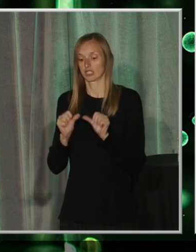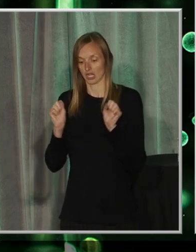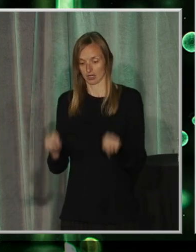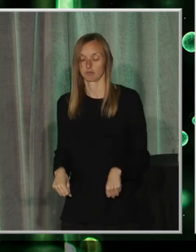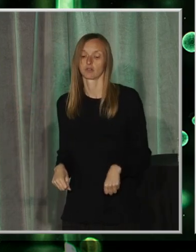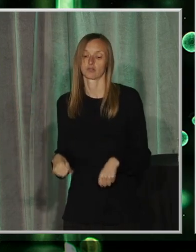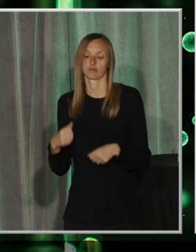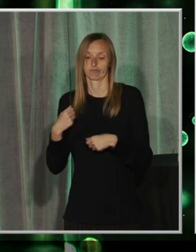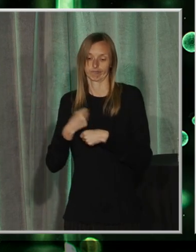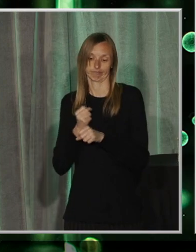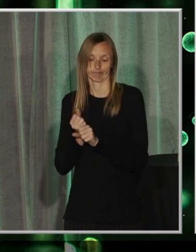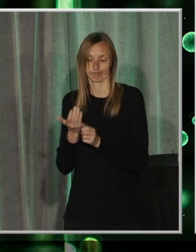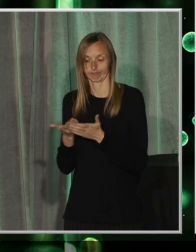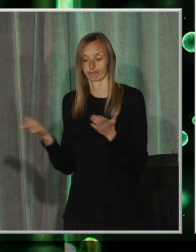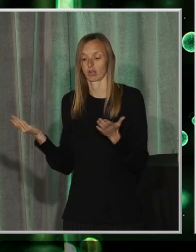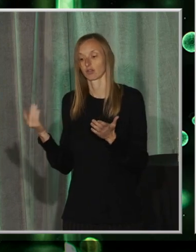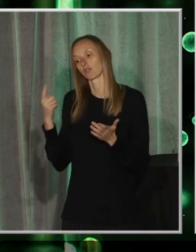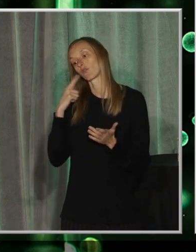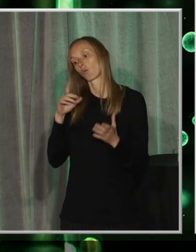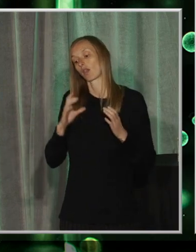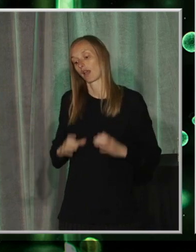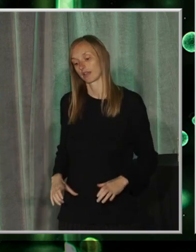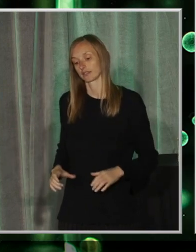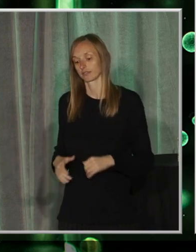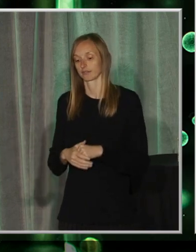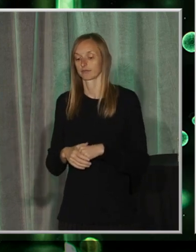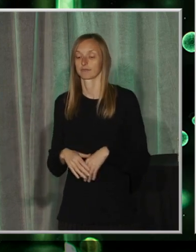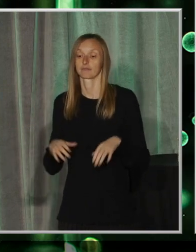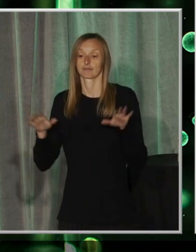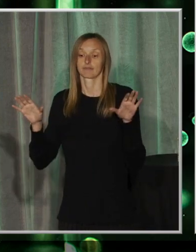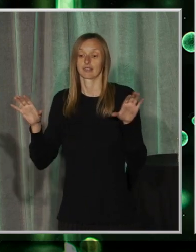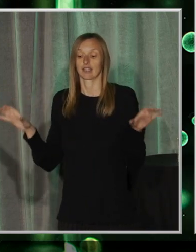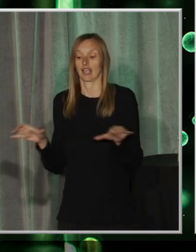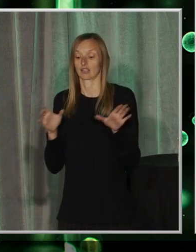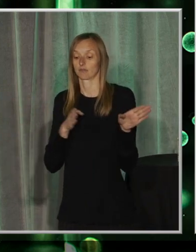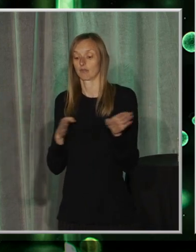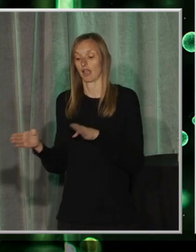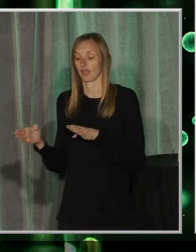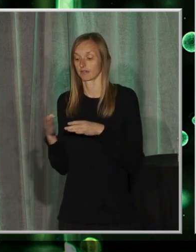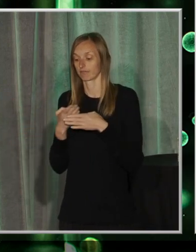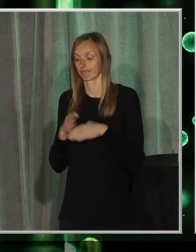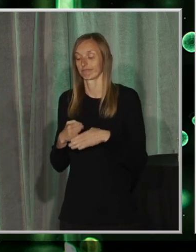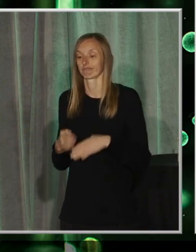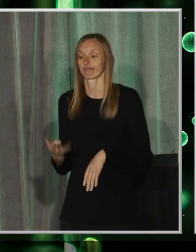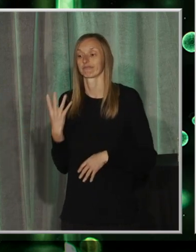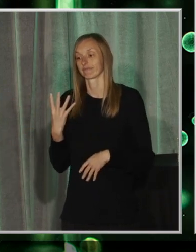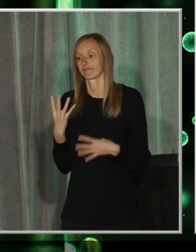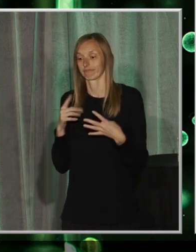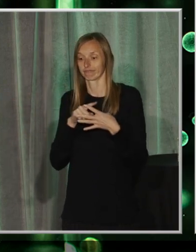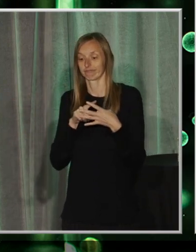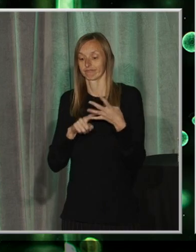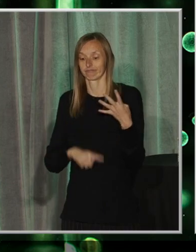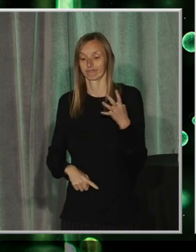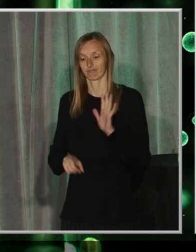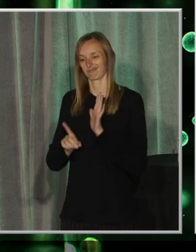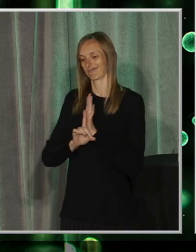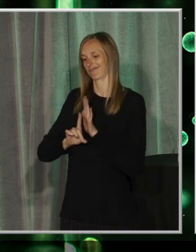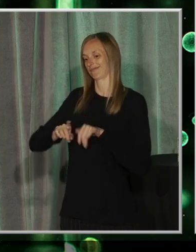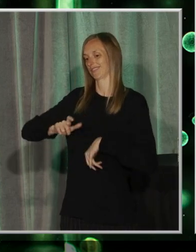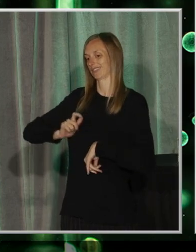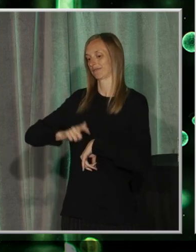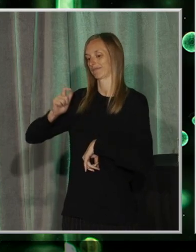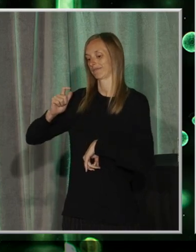to our clients. The action plan is mainly divided in four main steps: